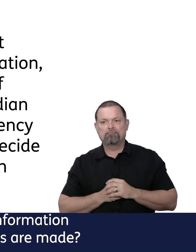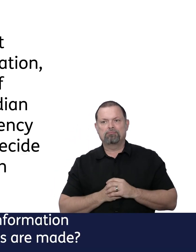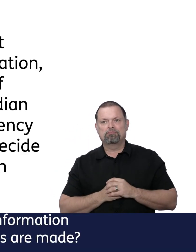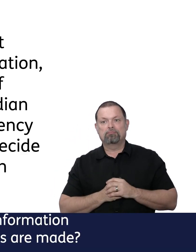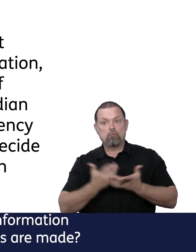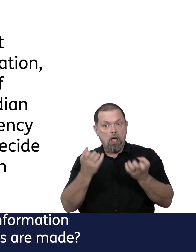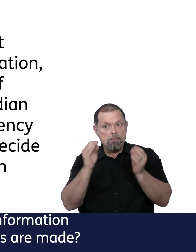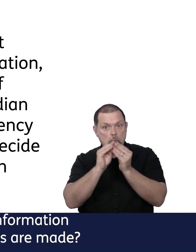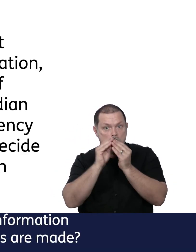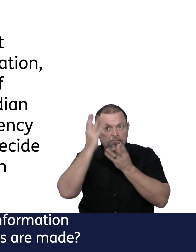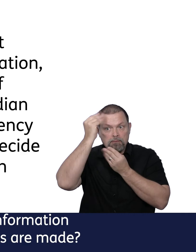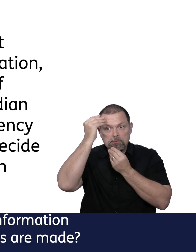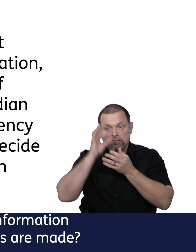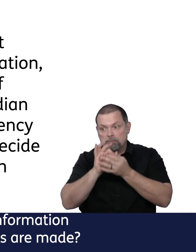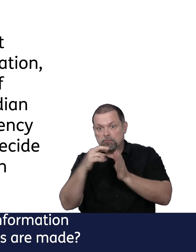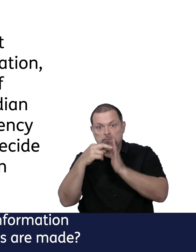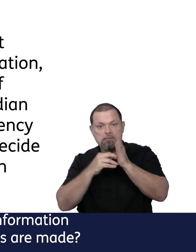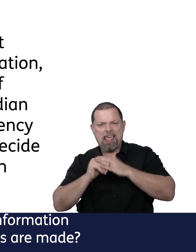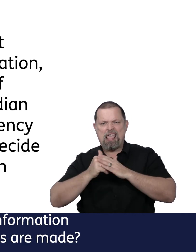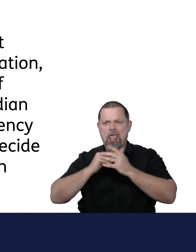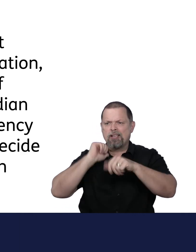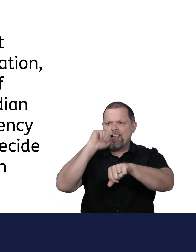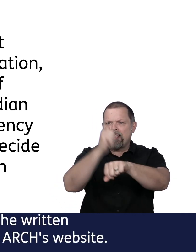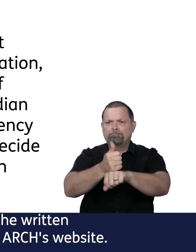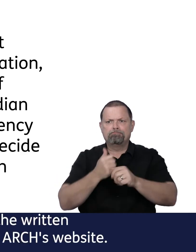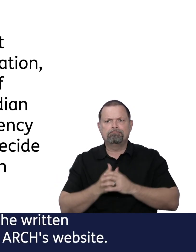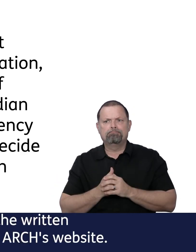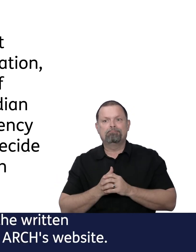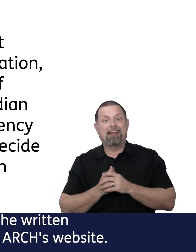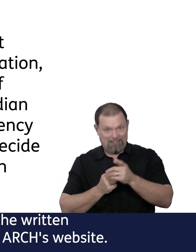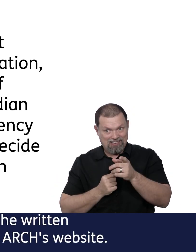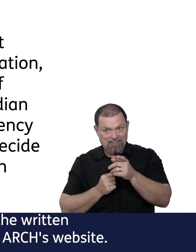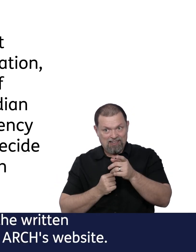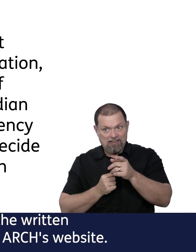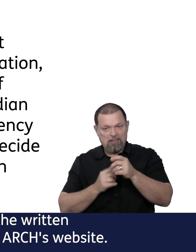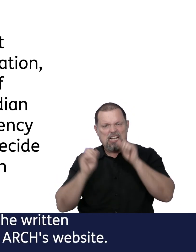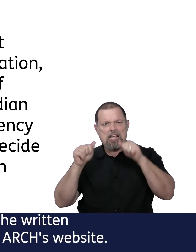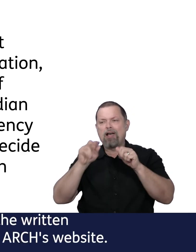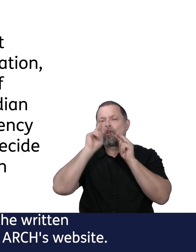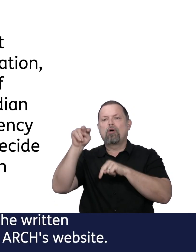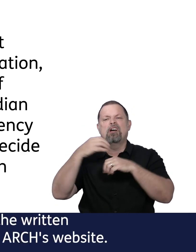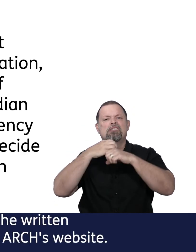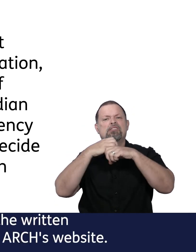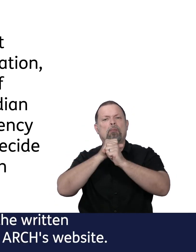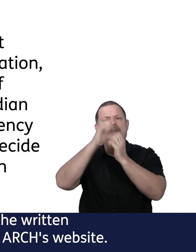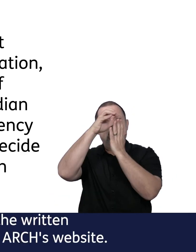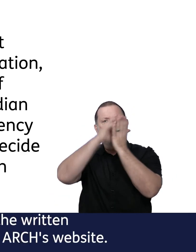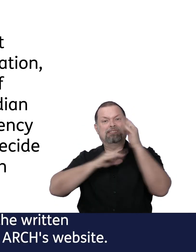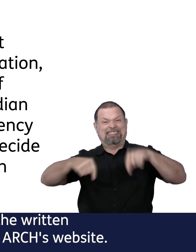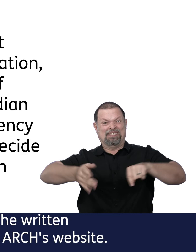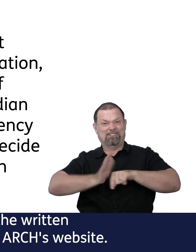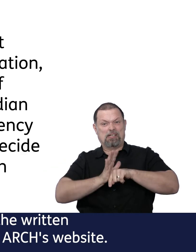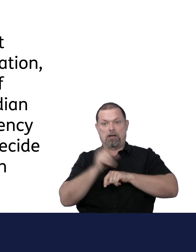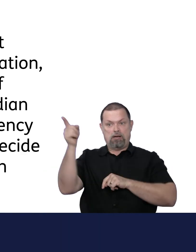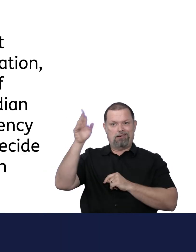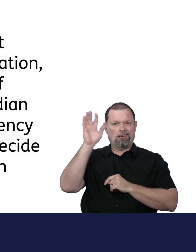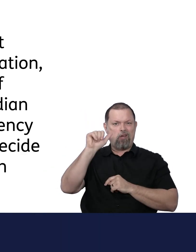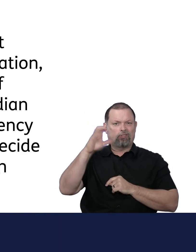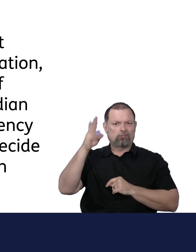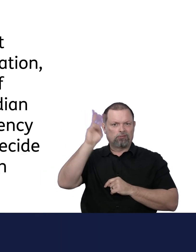Do you want more information about how regulations are made? If so, you can go to the written summary of this video on ARCH's